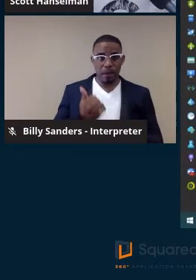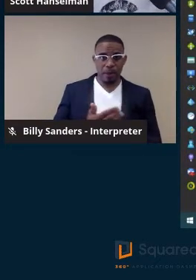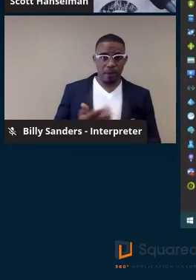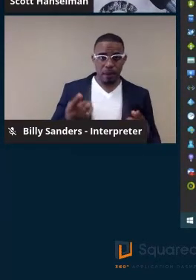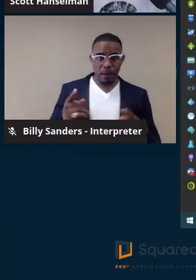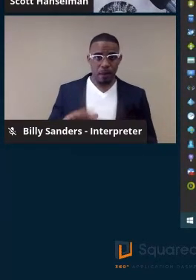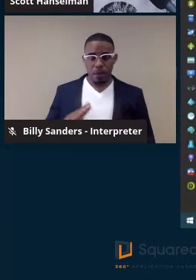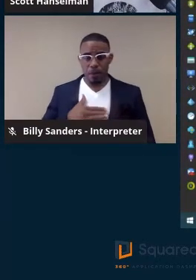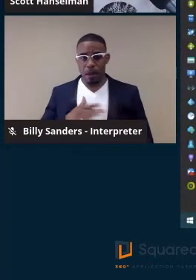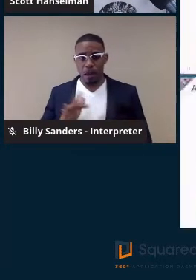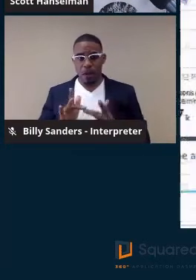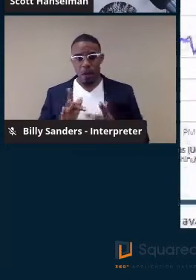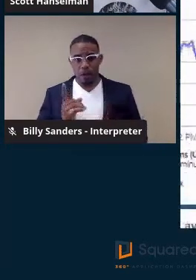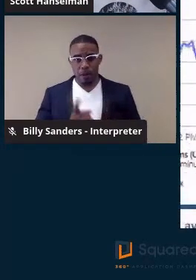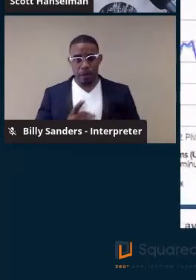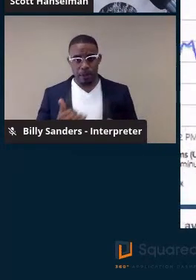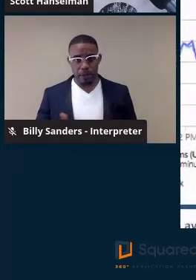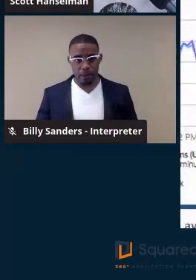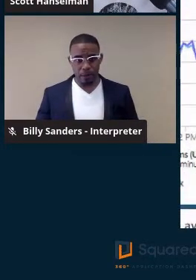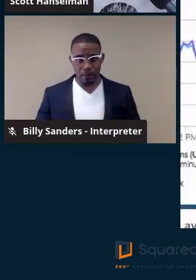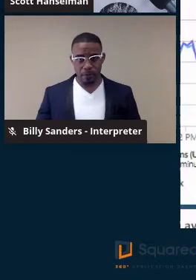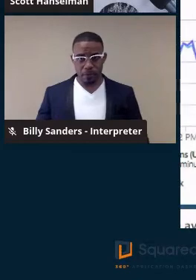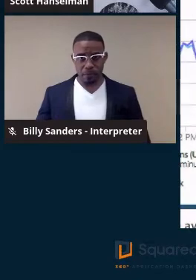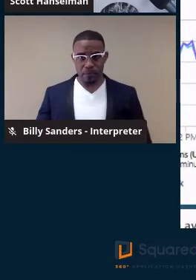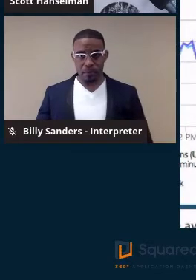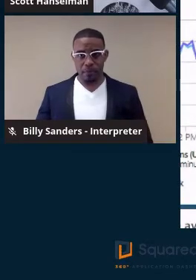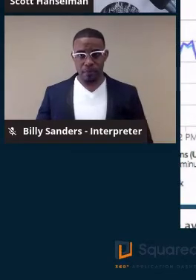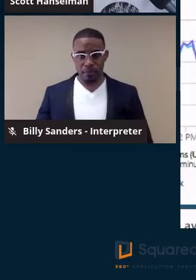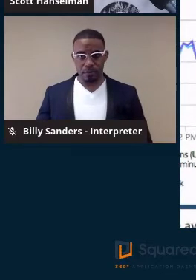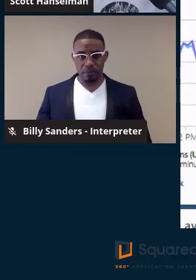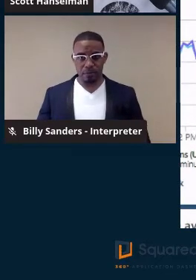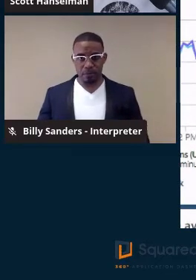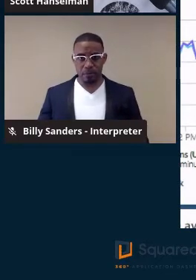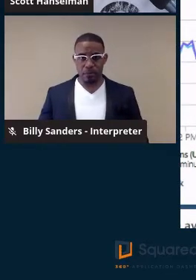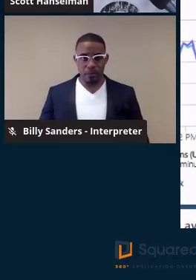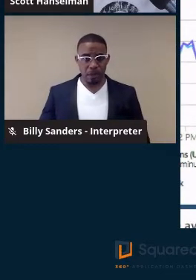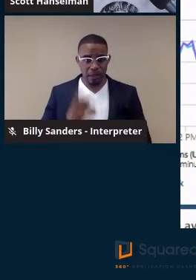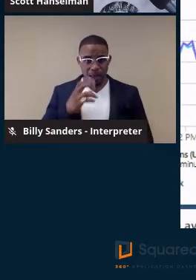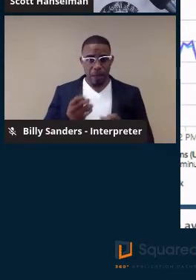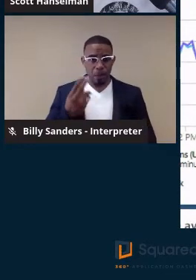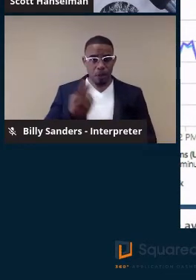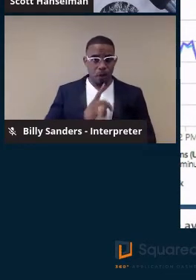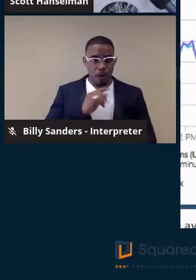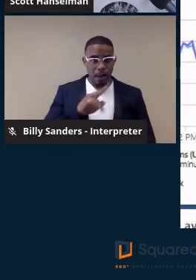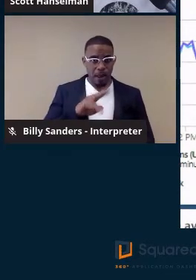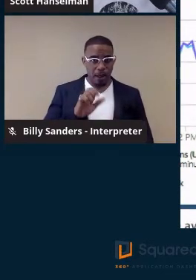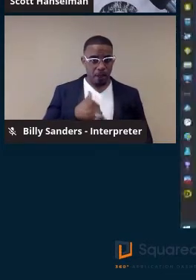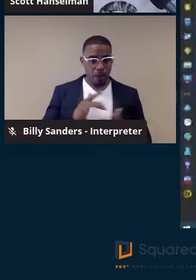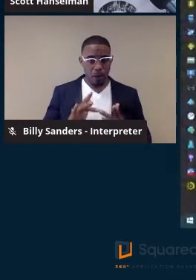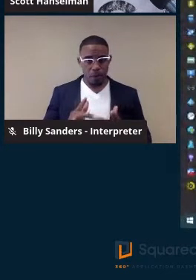my websites right now. I can see how many users are live right now on my website.